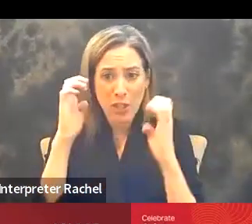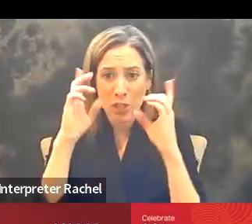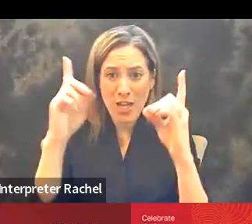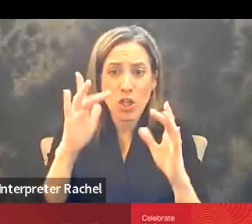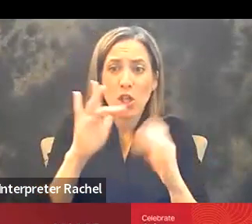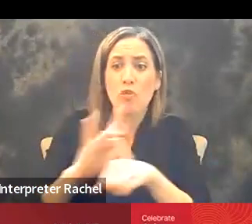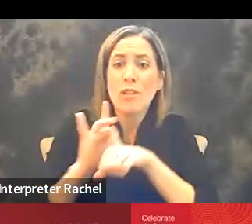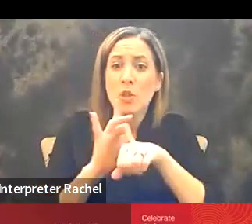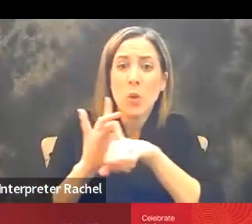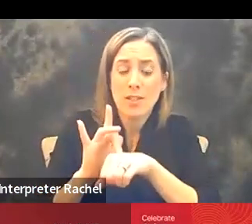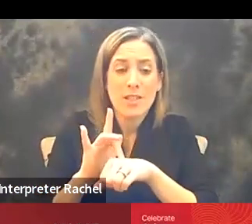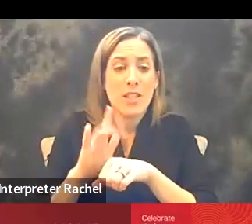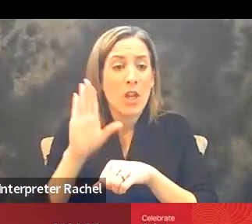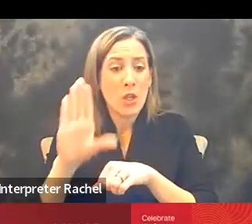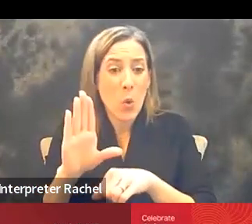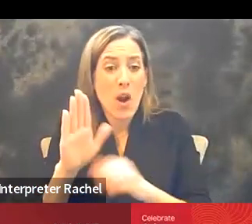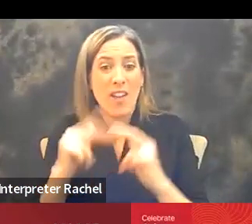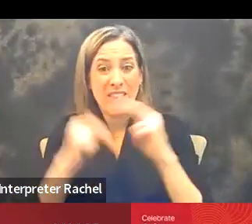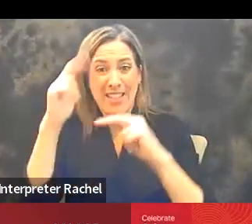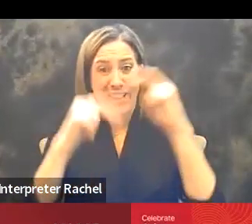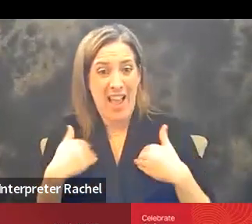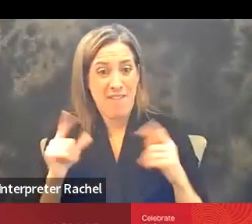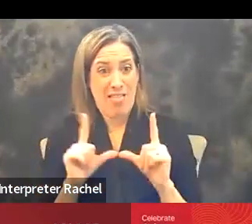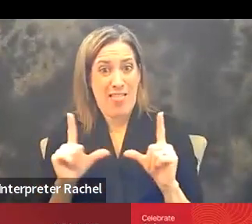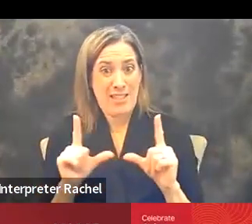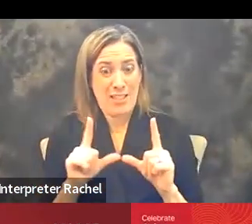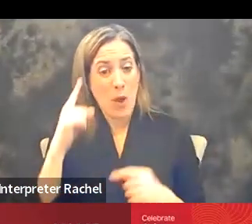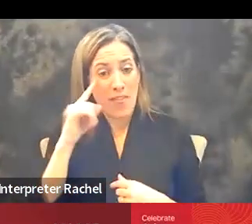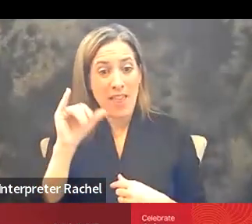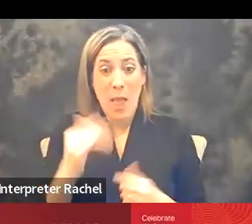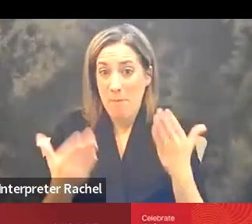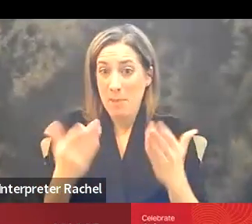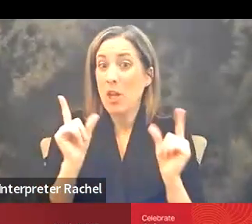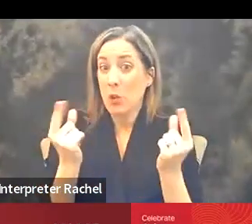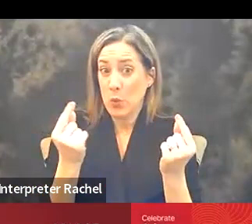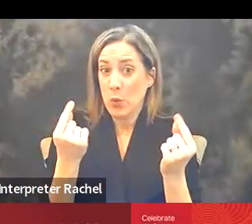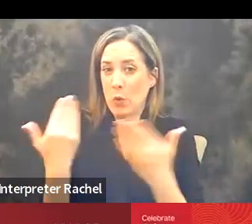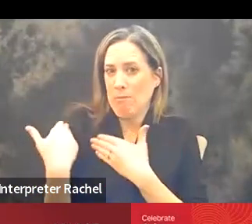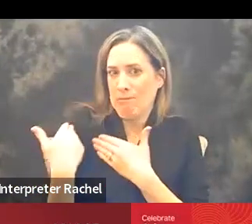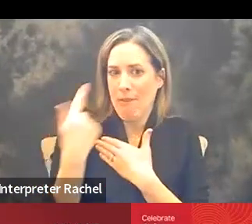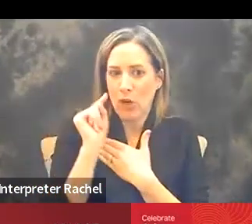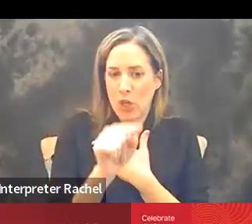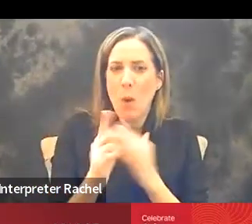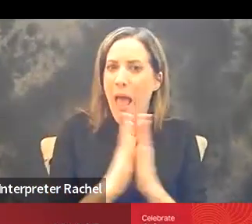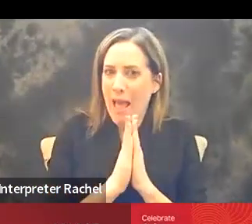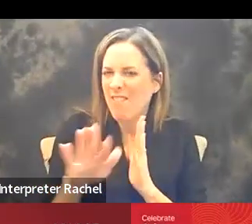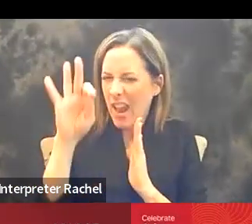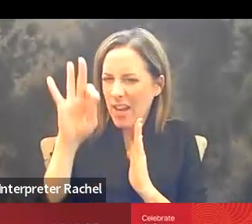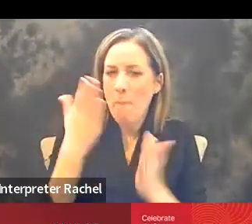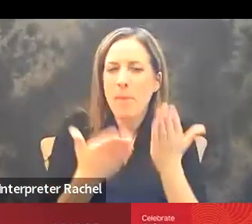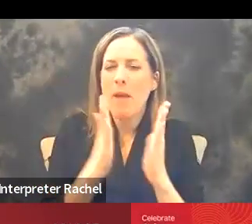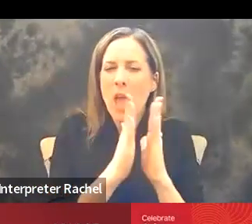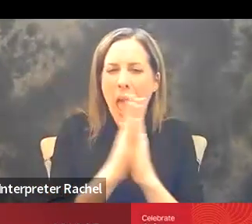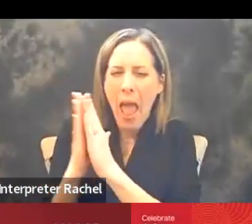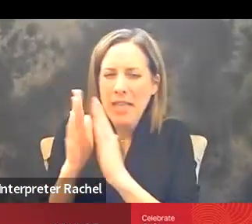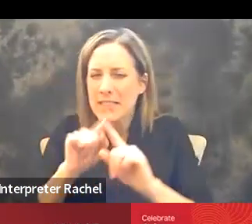facility might already have a license to. So I would take that as a to-do from today for sure. Ask, find out, and you might have to ask different